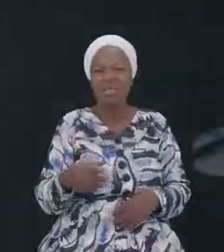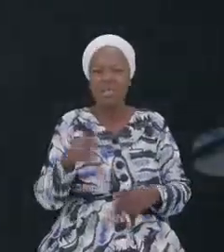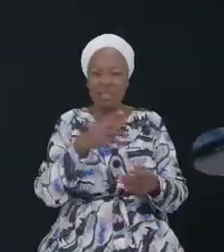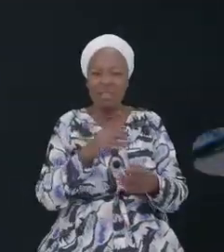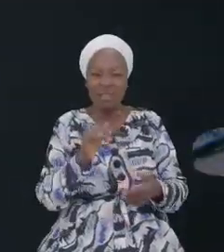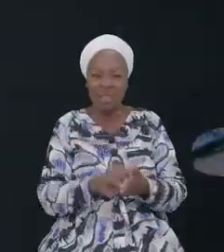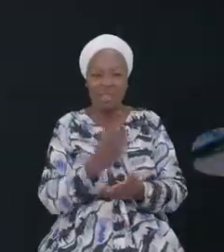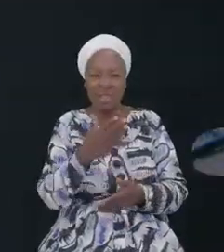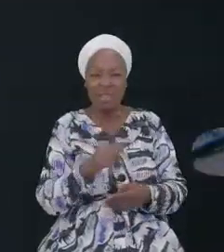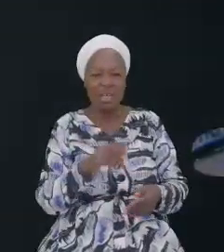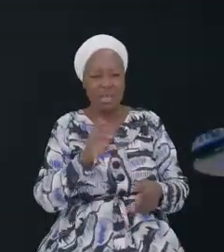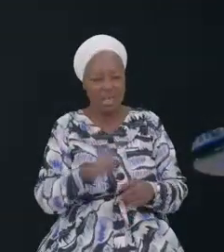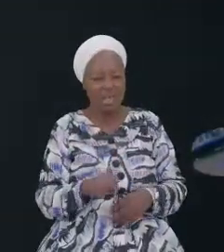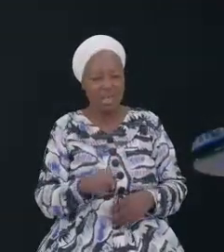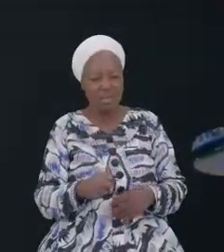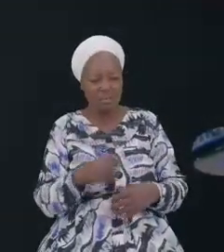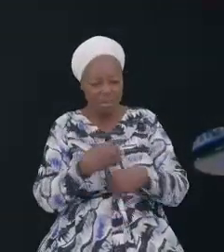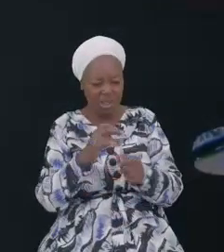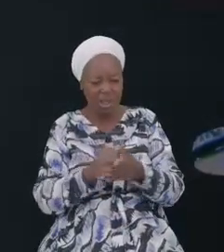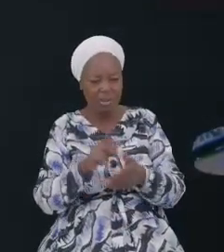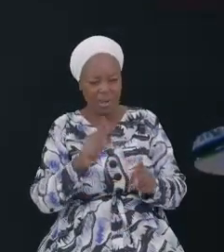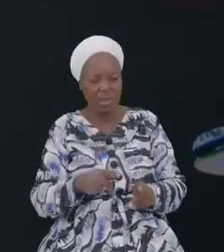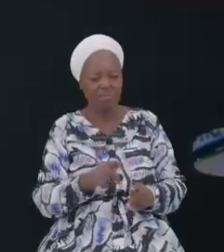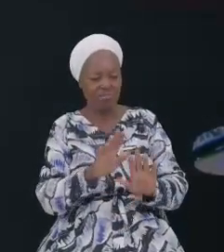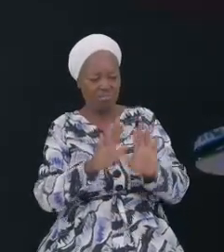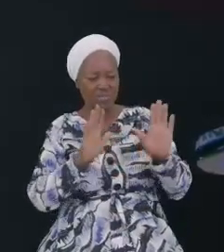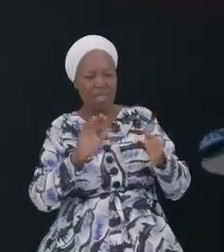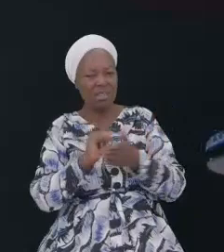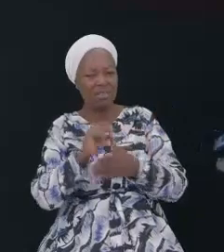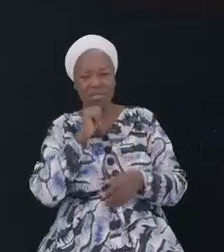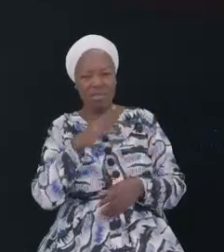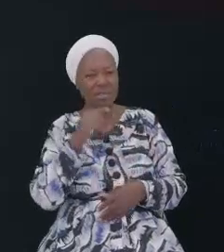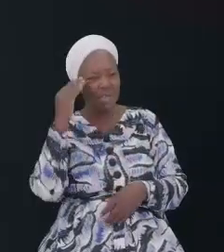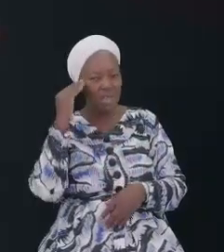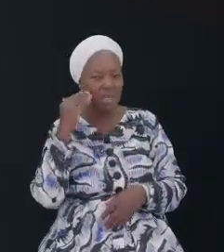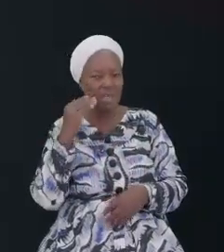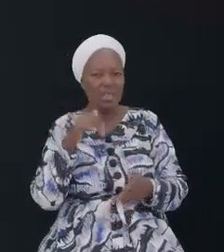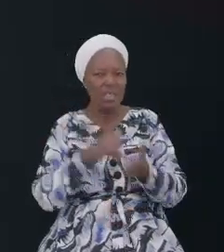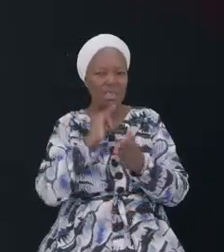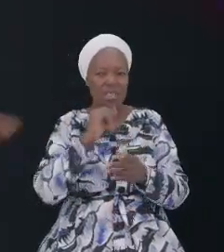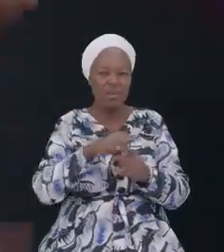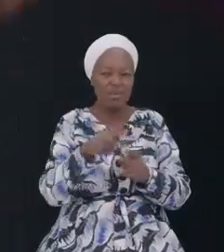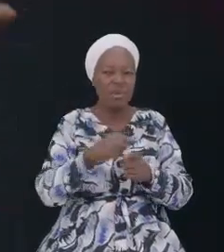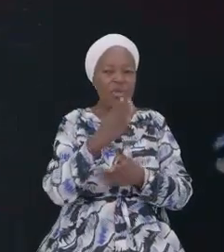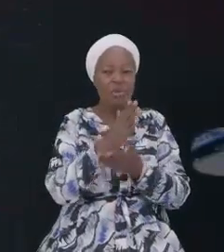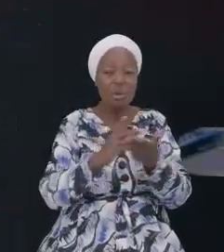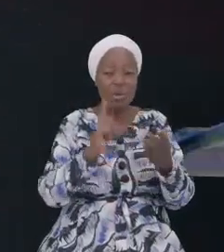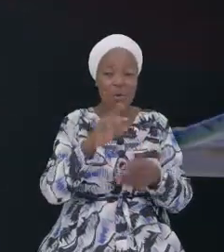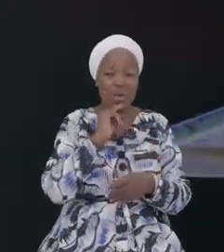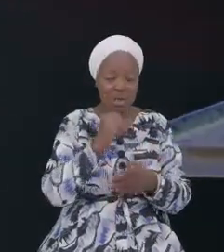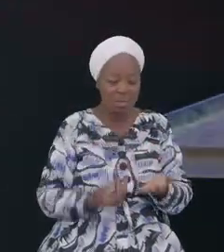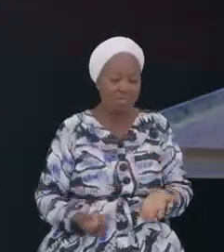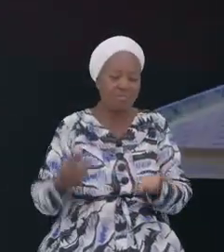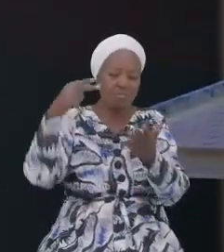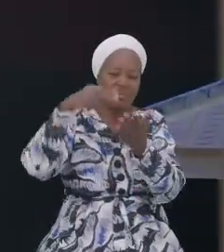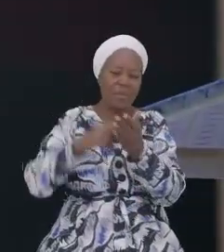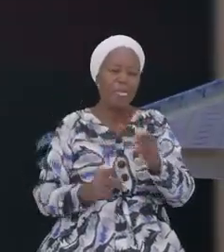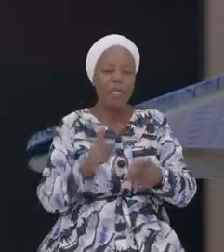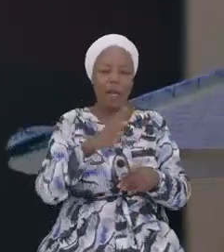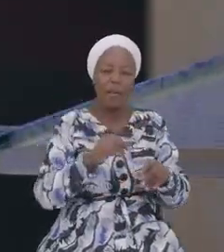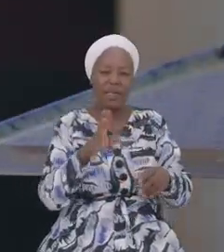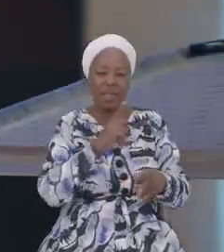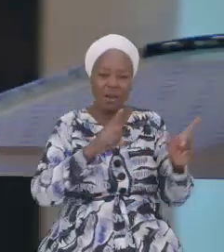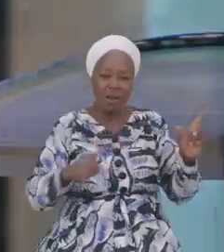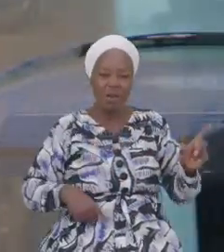pygmies can intimidate him or her, that's not a head. It's when somebody is lifted up by the Lord,